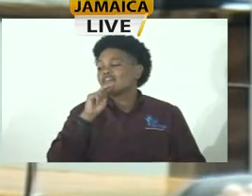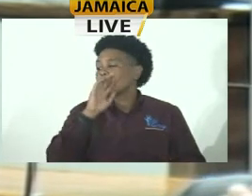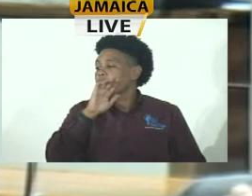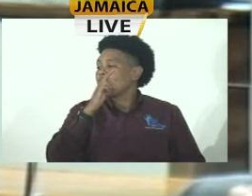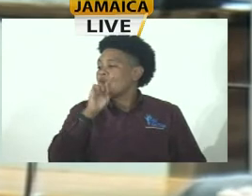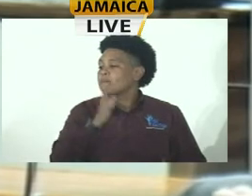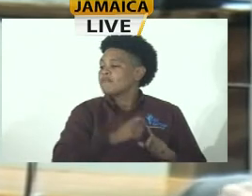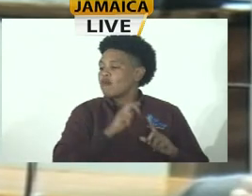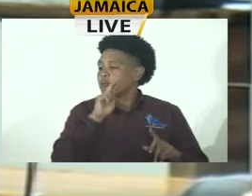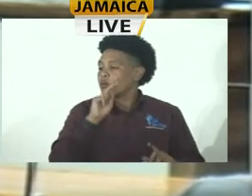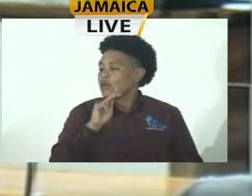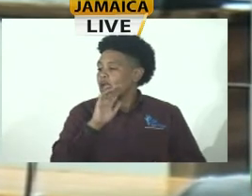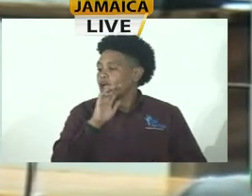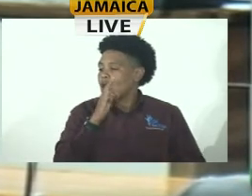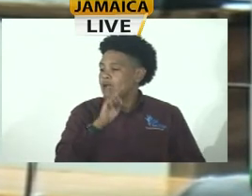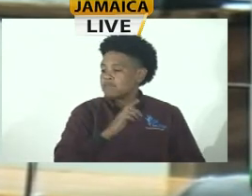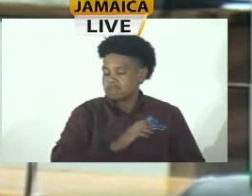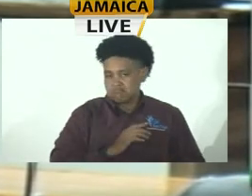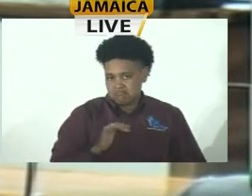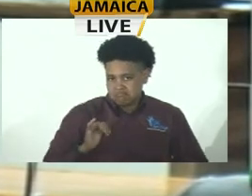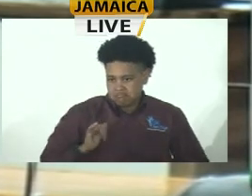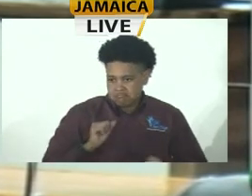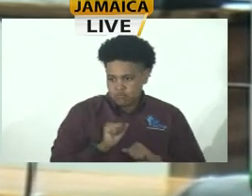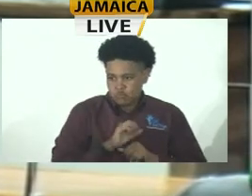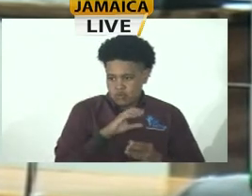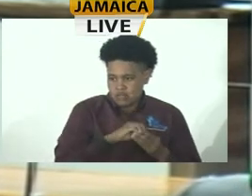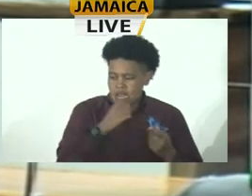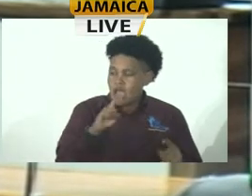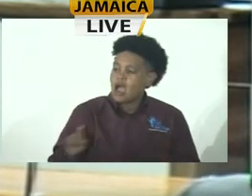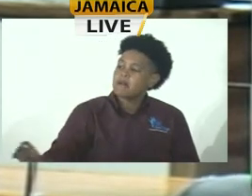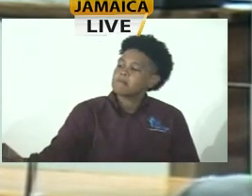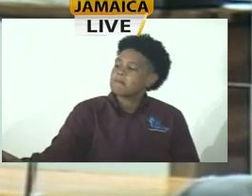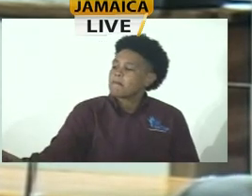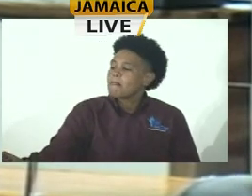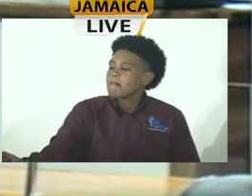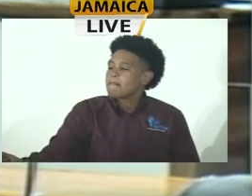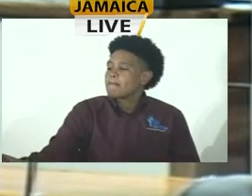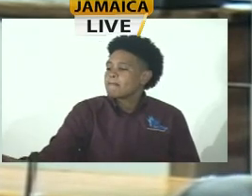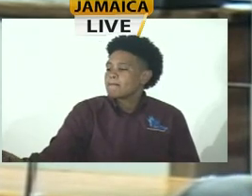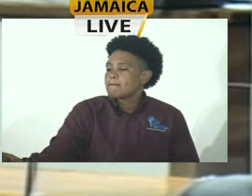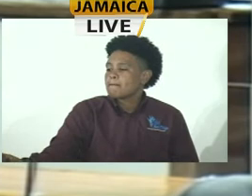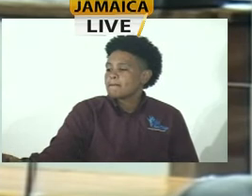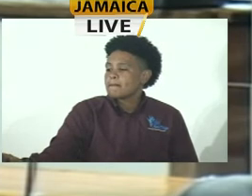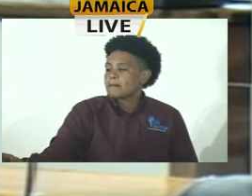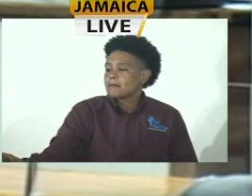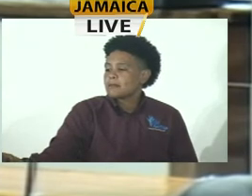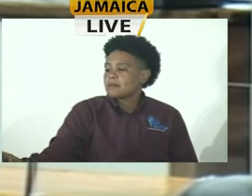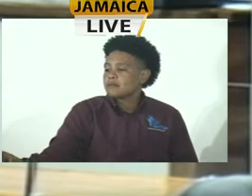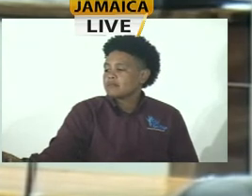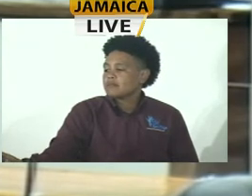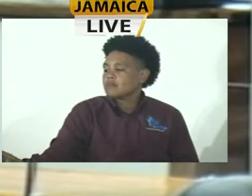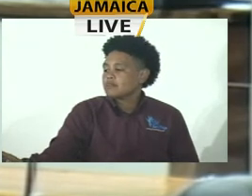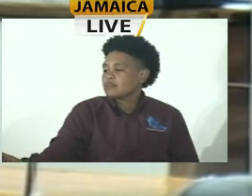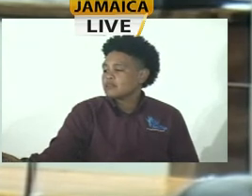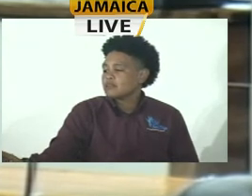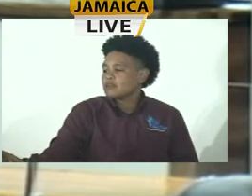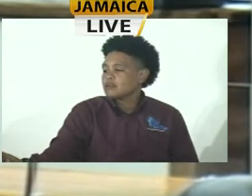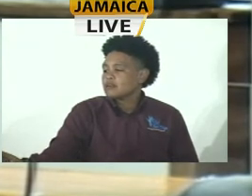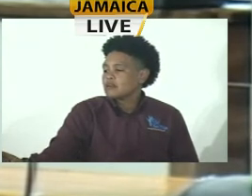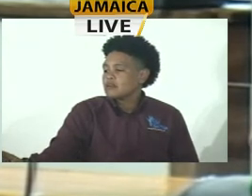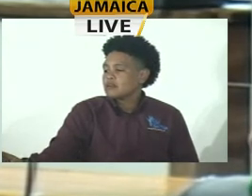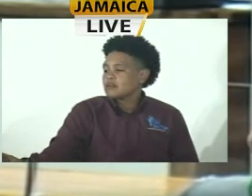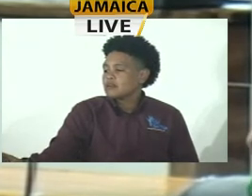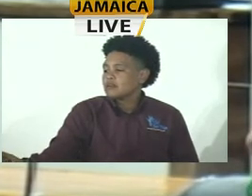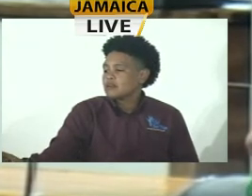from the united kingdom my counterpart and this ndc partnership is a global coalition colleagues